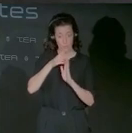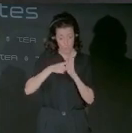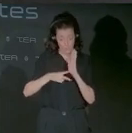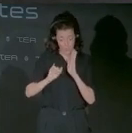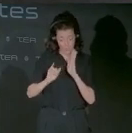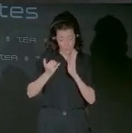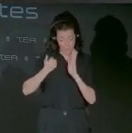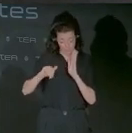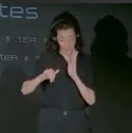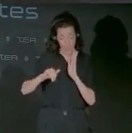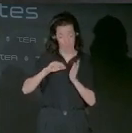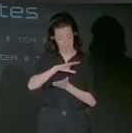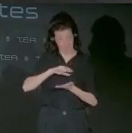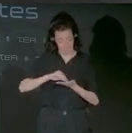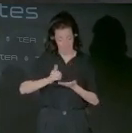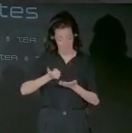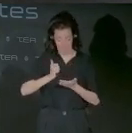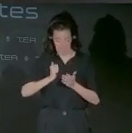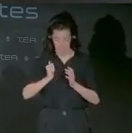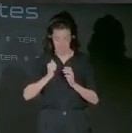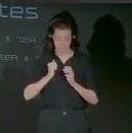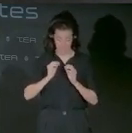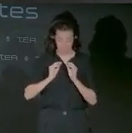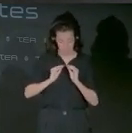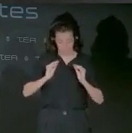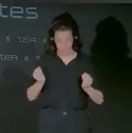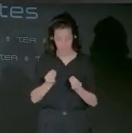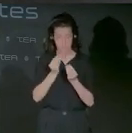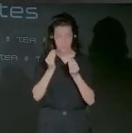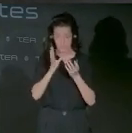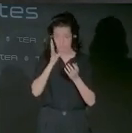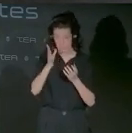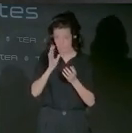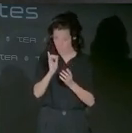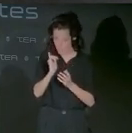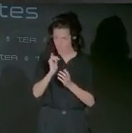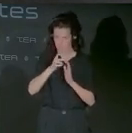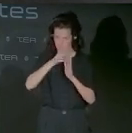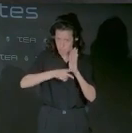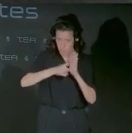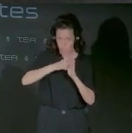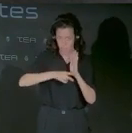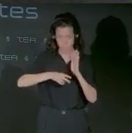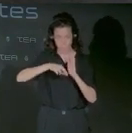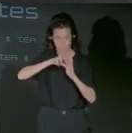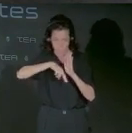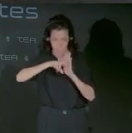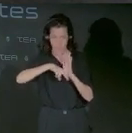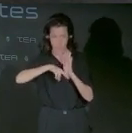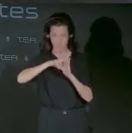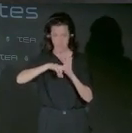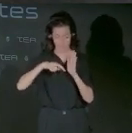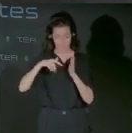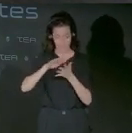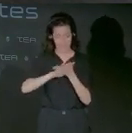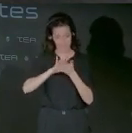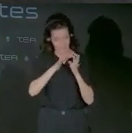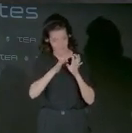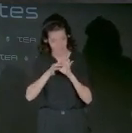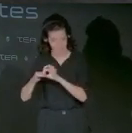a regulatory framework that is also fit to deal with the virtual worlds. And of course, we currently have quite a